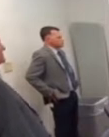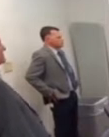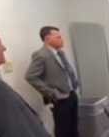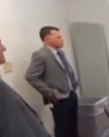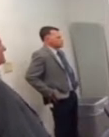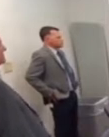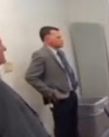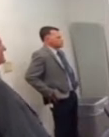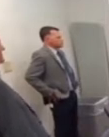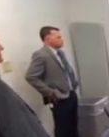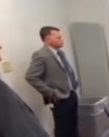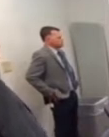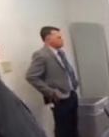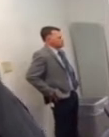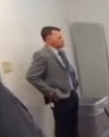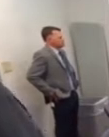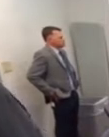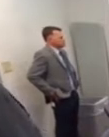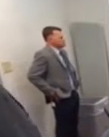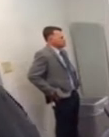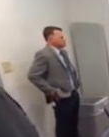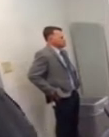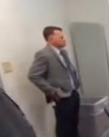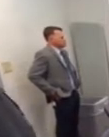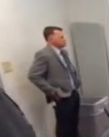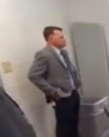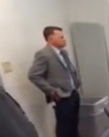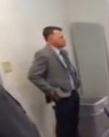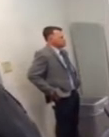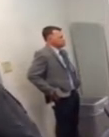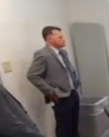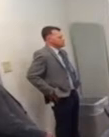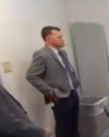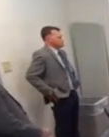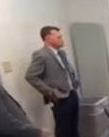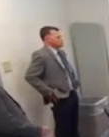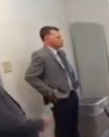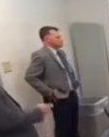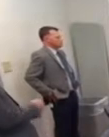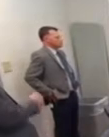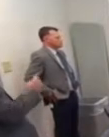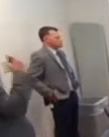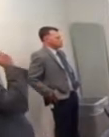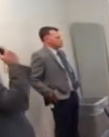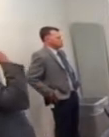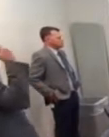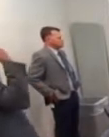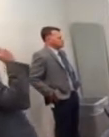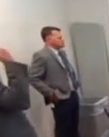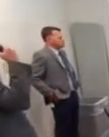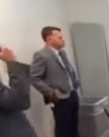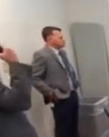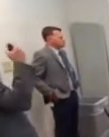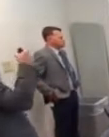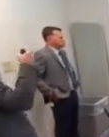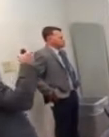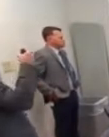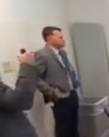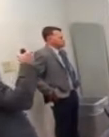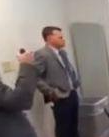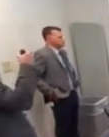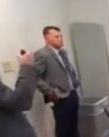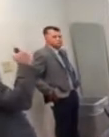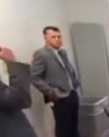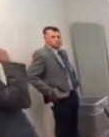frustration for your larger distance so yeah I hear more when you say one size fits all that was a